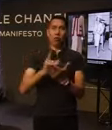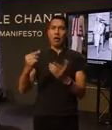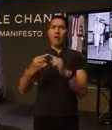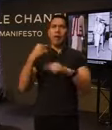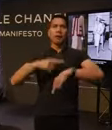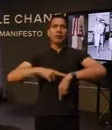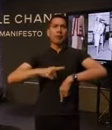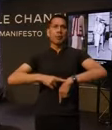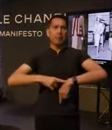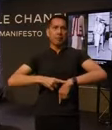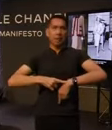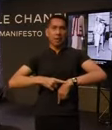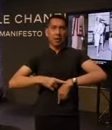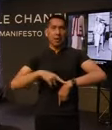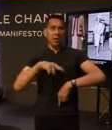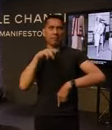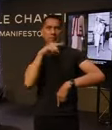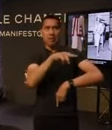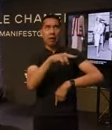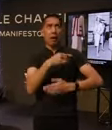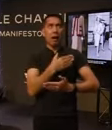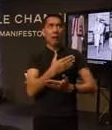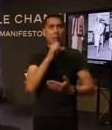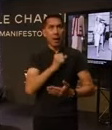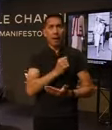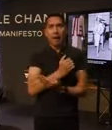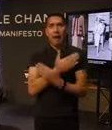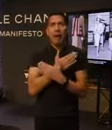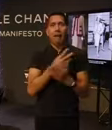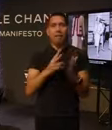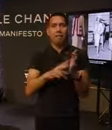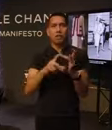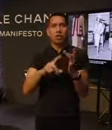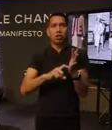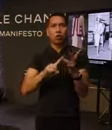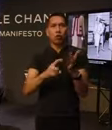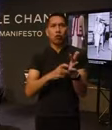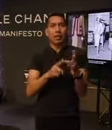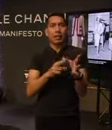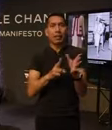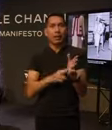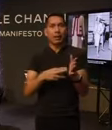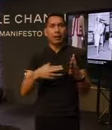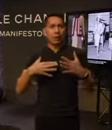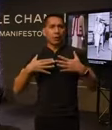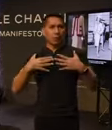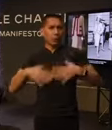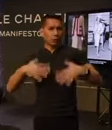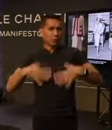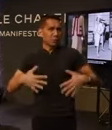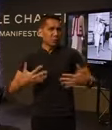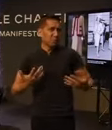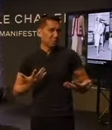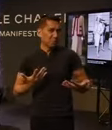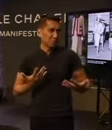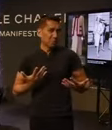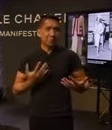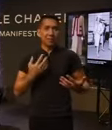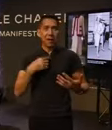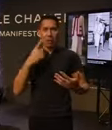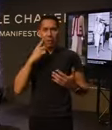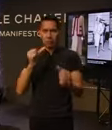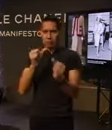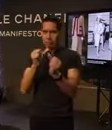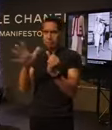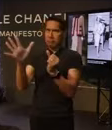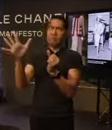period. He had a great love of you know, Victorian costume, and I think it was absolutely legend that,